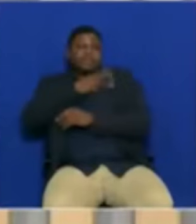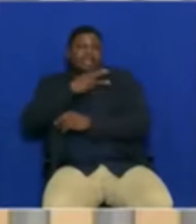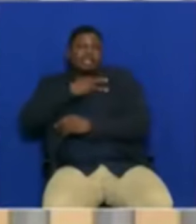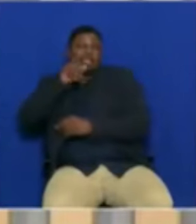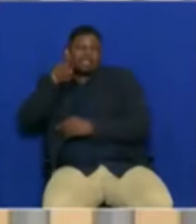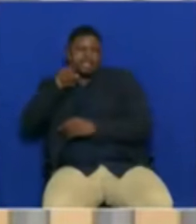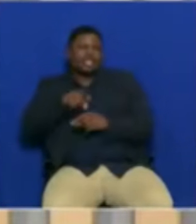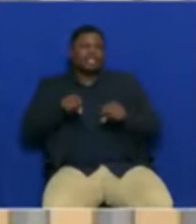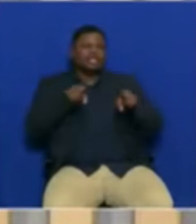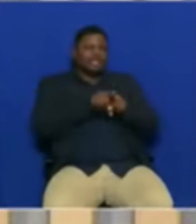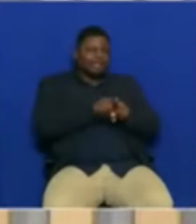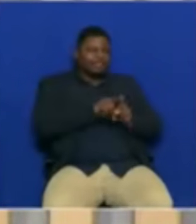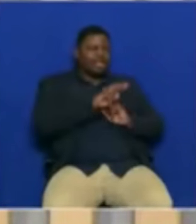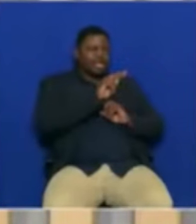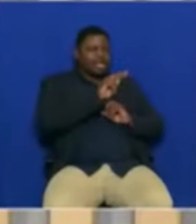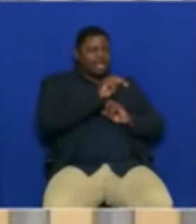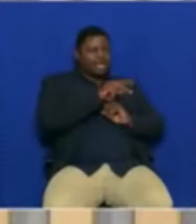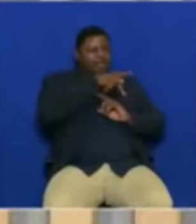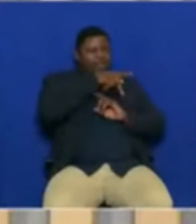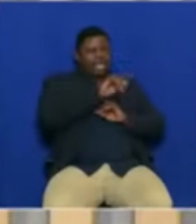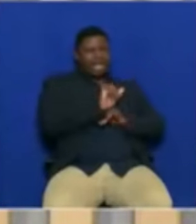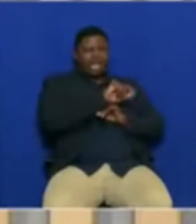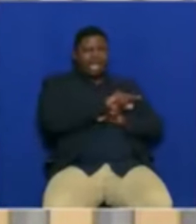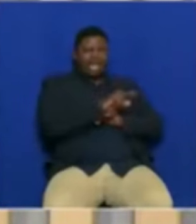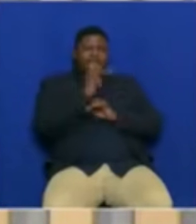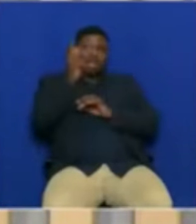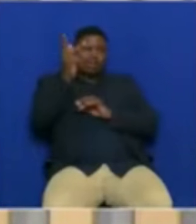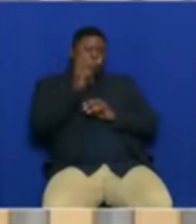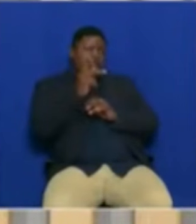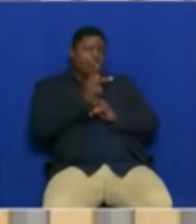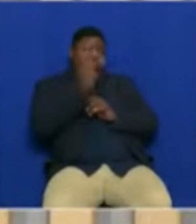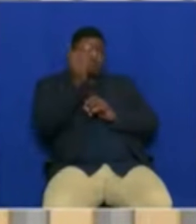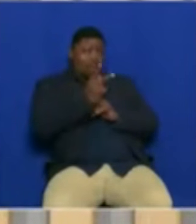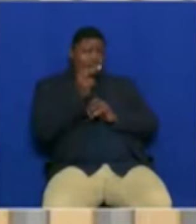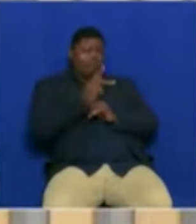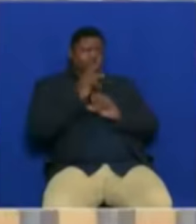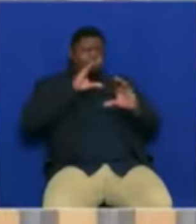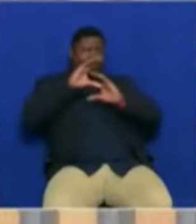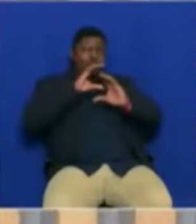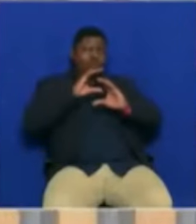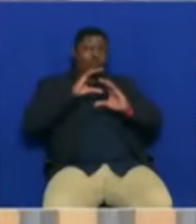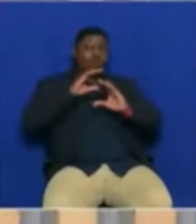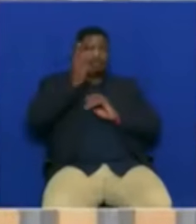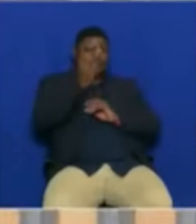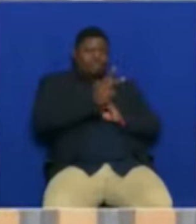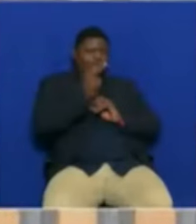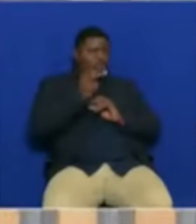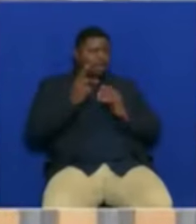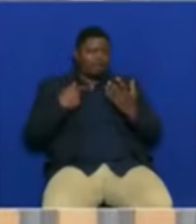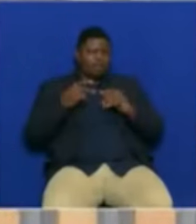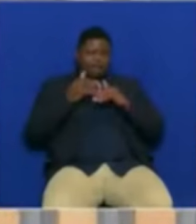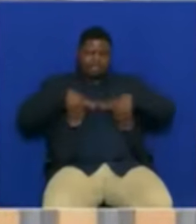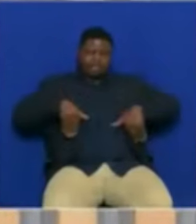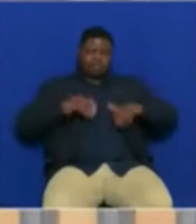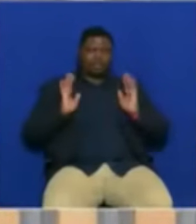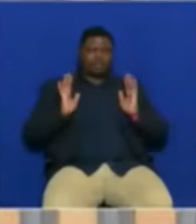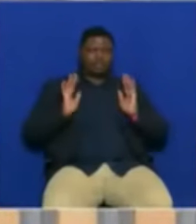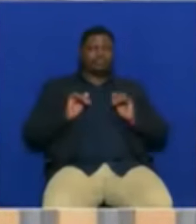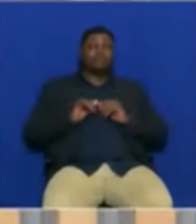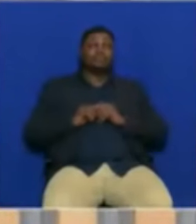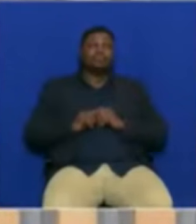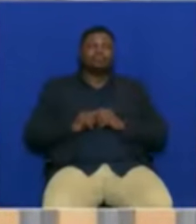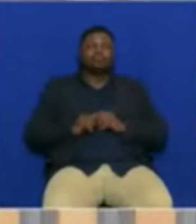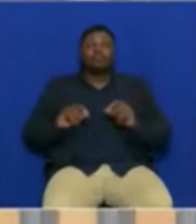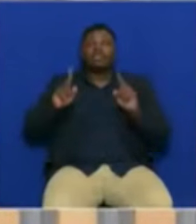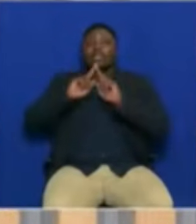something specifically that you want me to say on it. And I'm saying it sets out what happened from the 24th, and